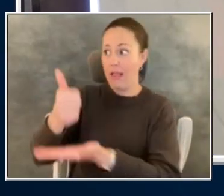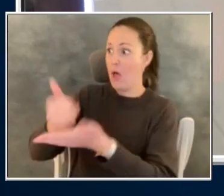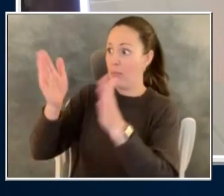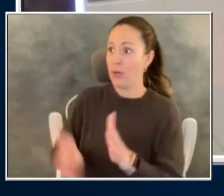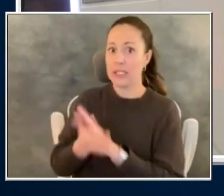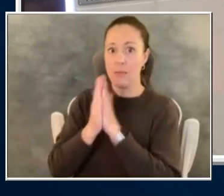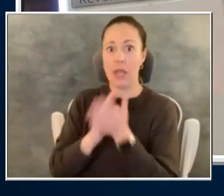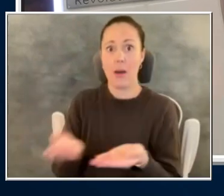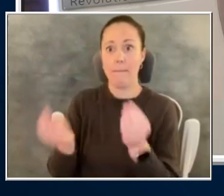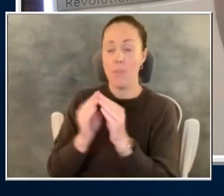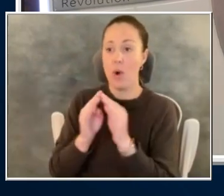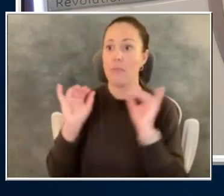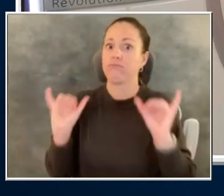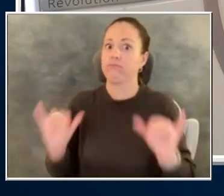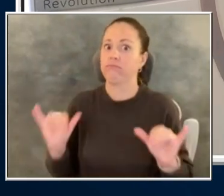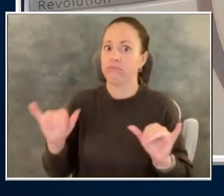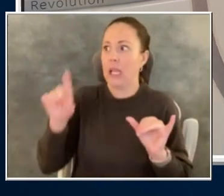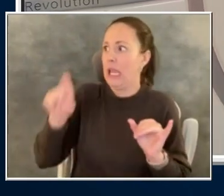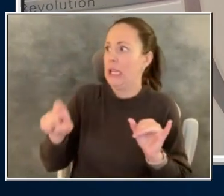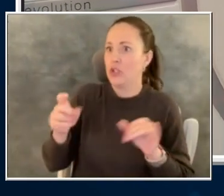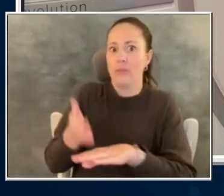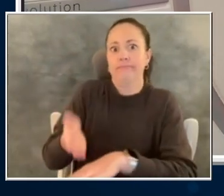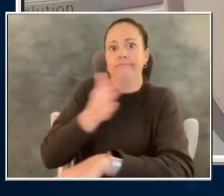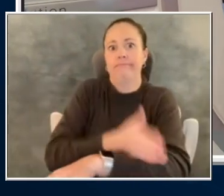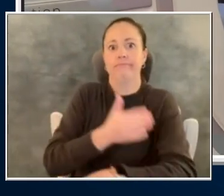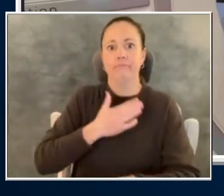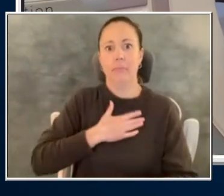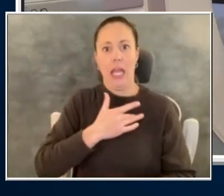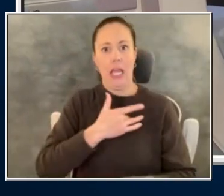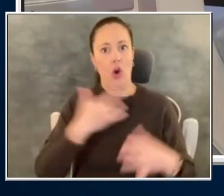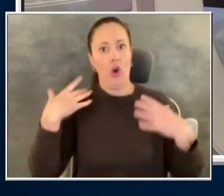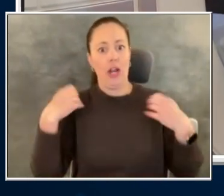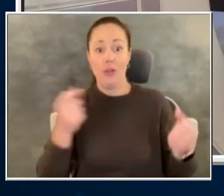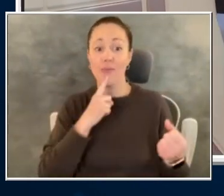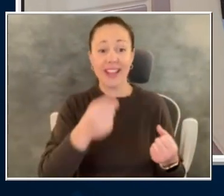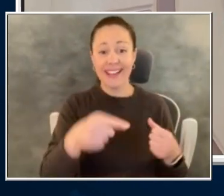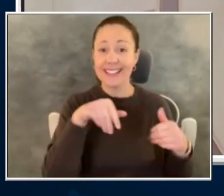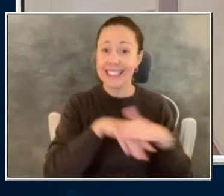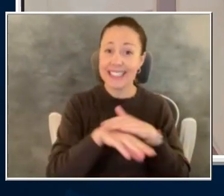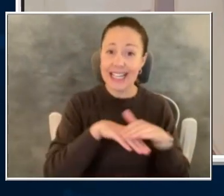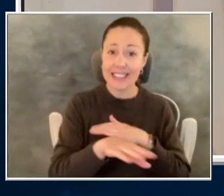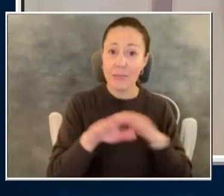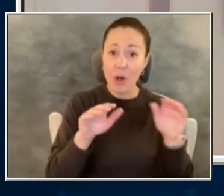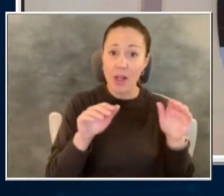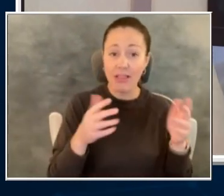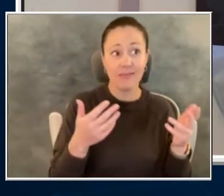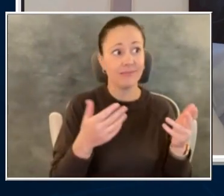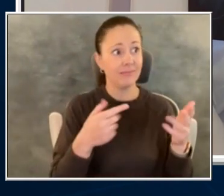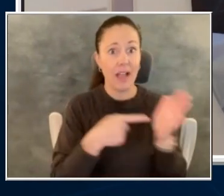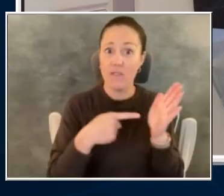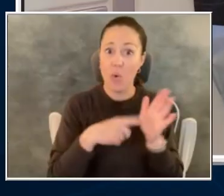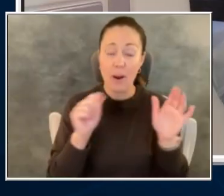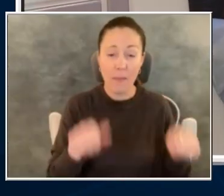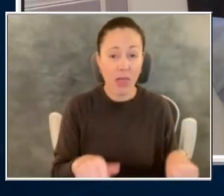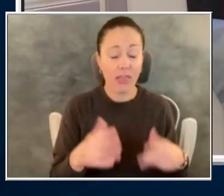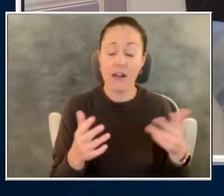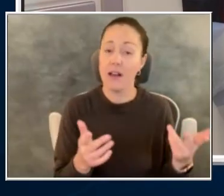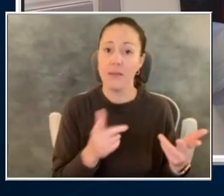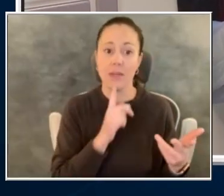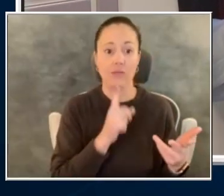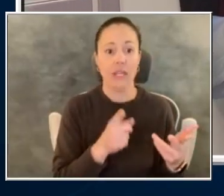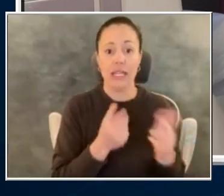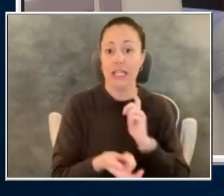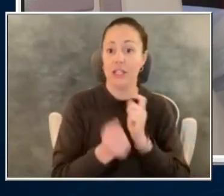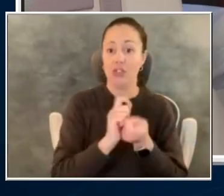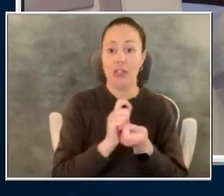that's why it is very accessible, it is very affordable. And the change in management,